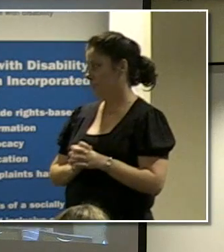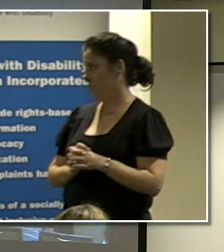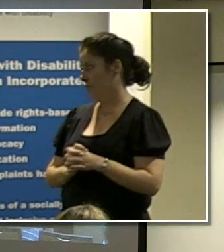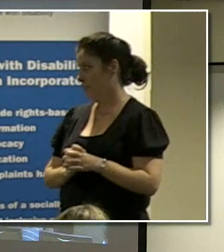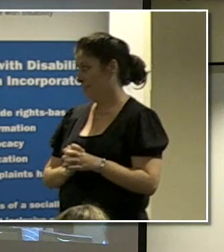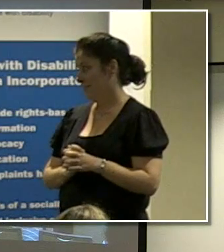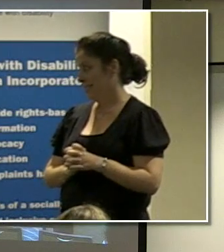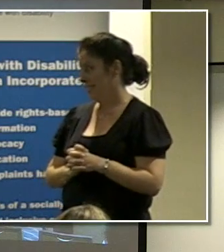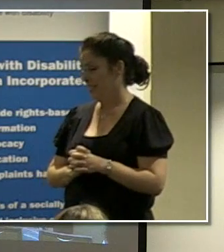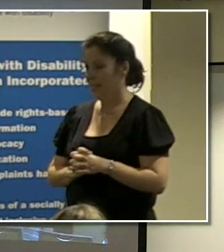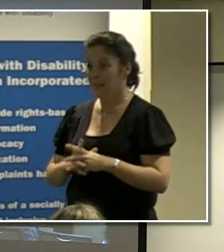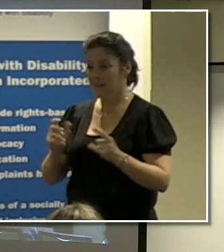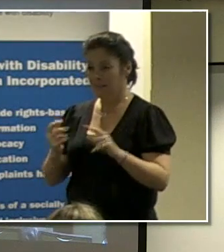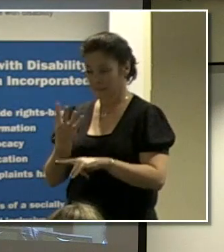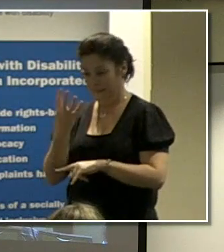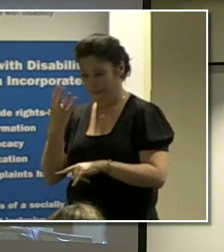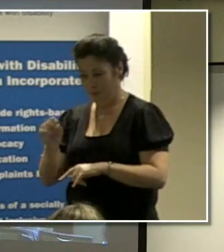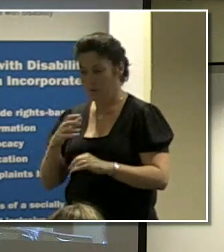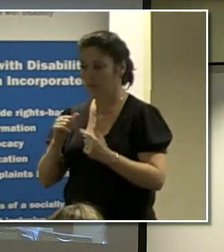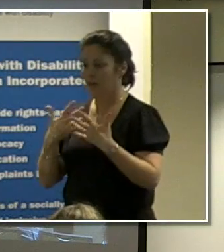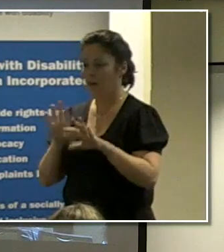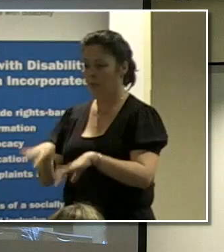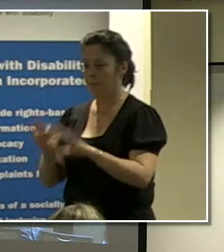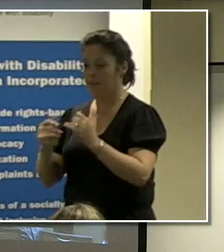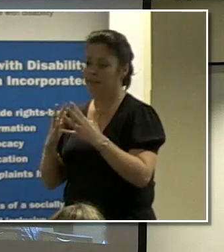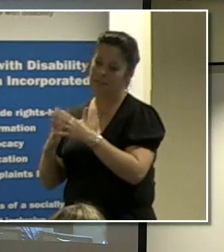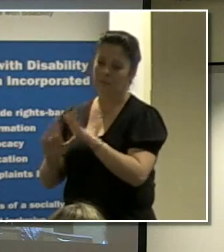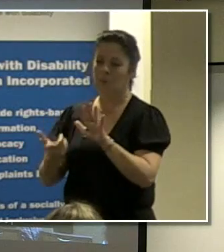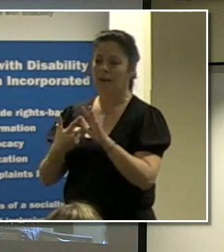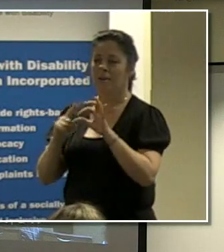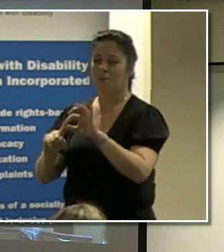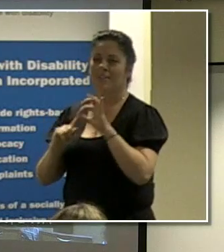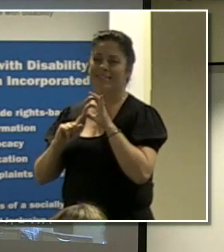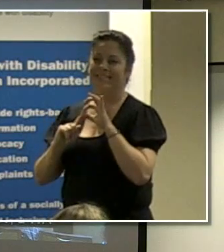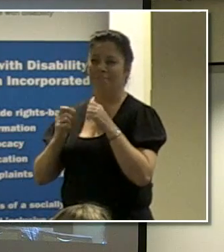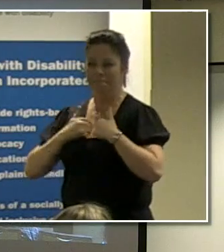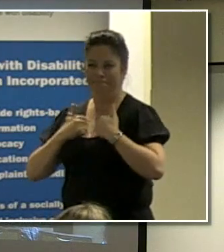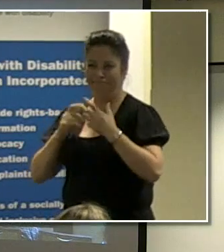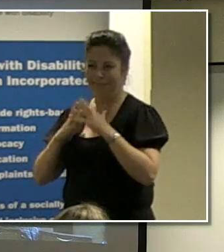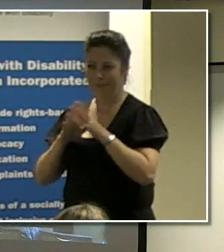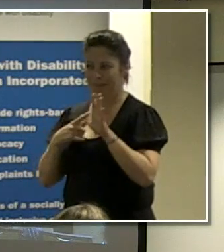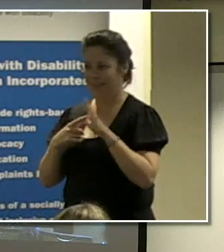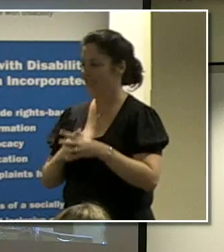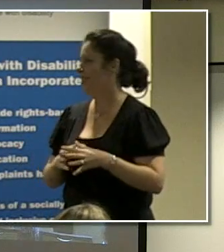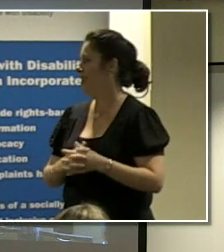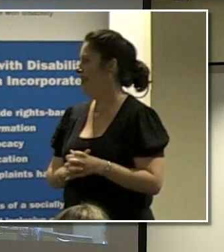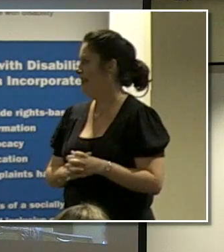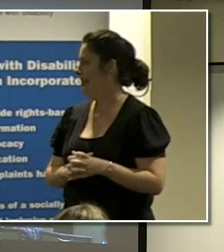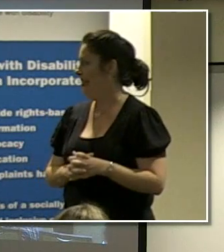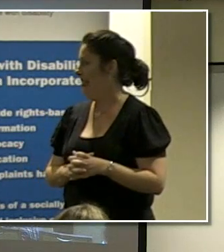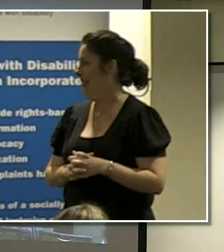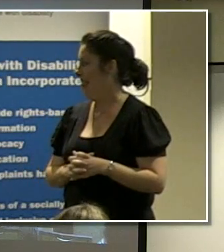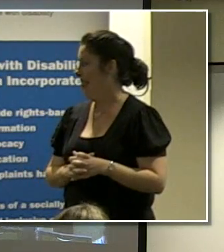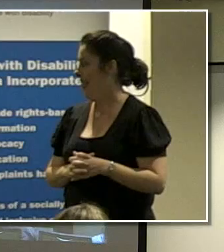I will pick out of the 40 the WA question because I'm from WA. That's what I thought. So I'll probably be slaughtered